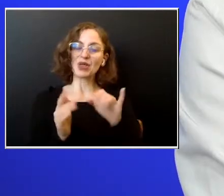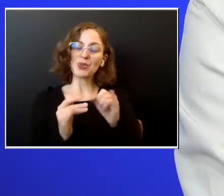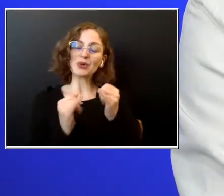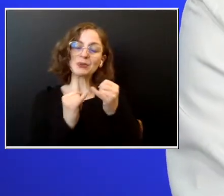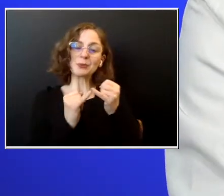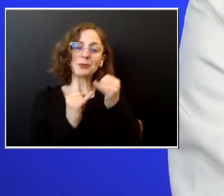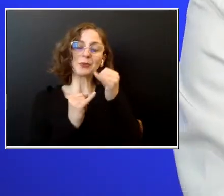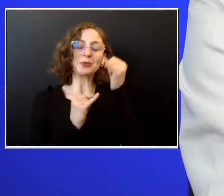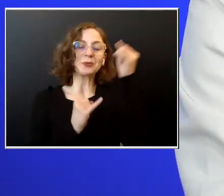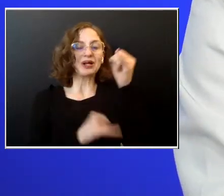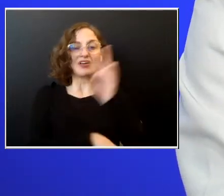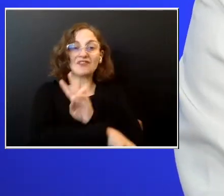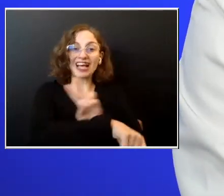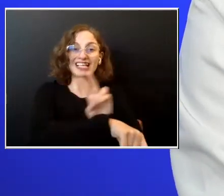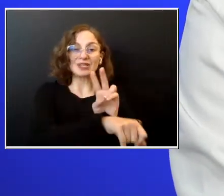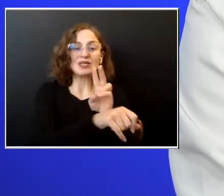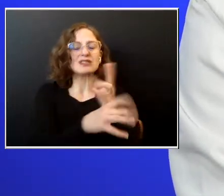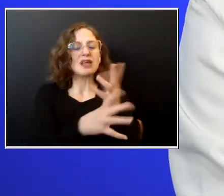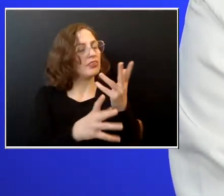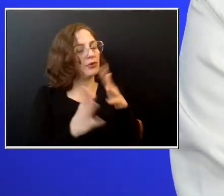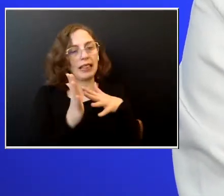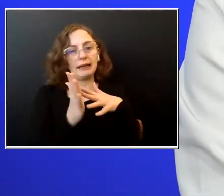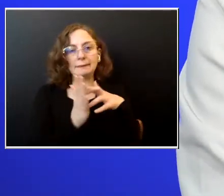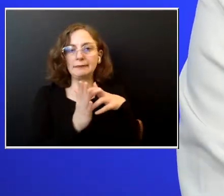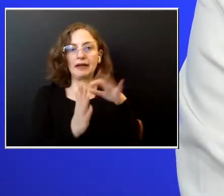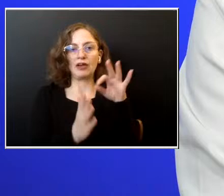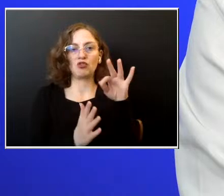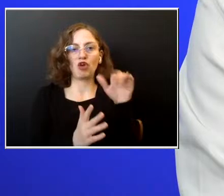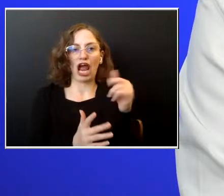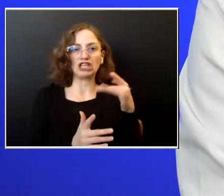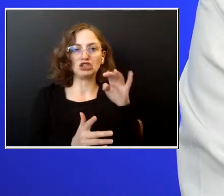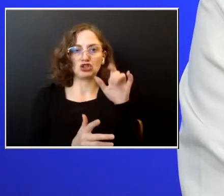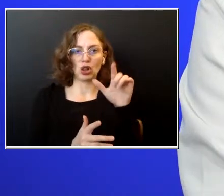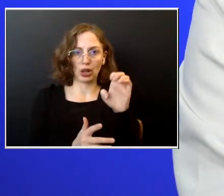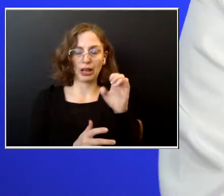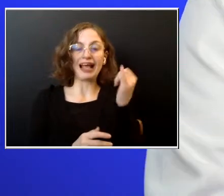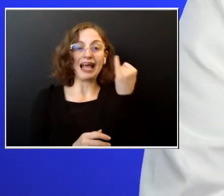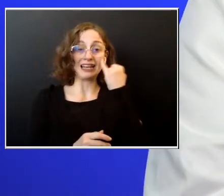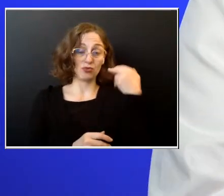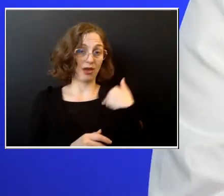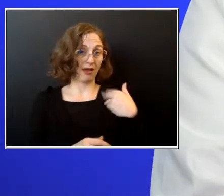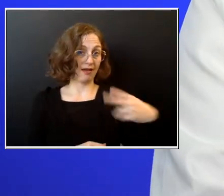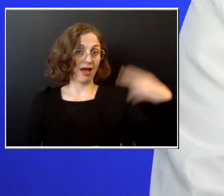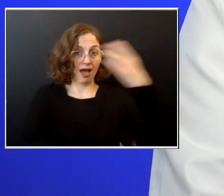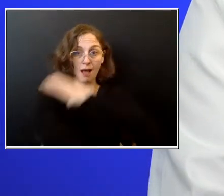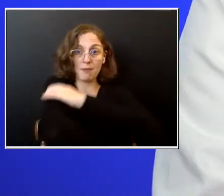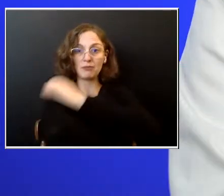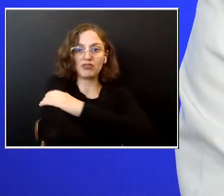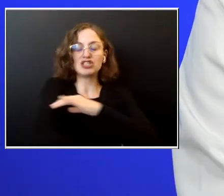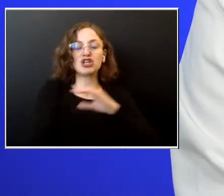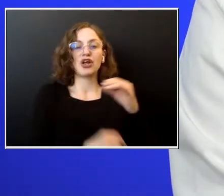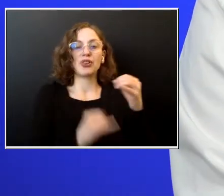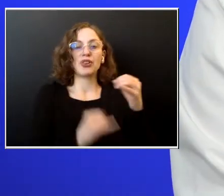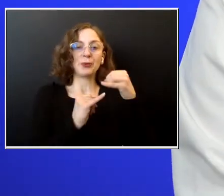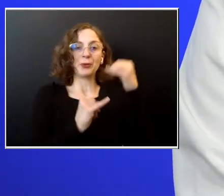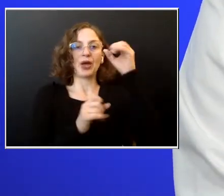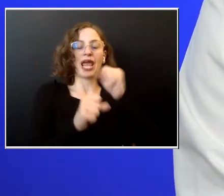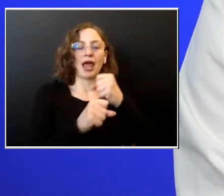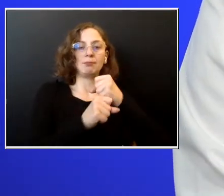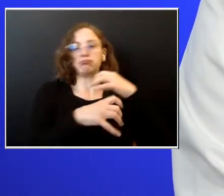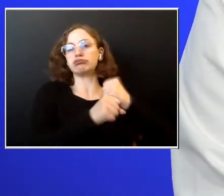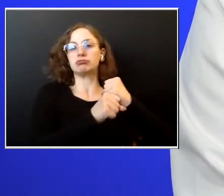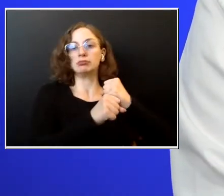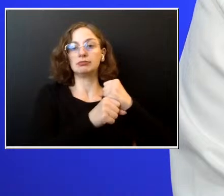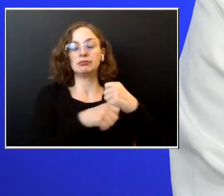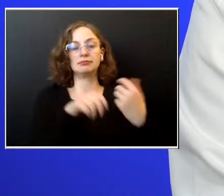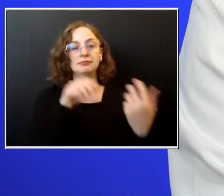pressure, those vessels can burst. And in some cases, young people like Nerissa will go to their physician, their blood pressure is really high, which